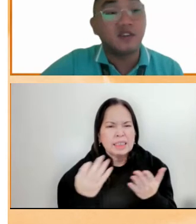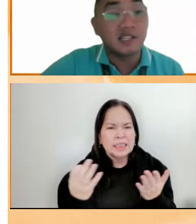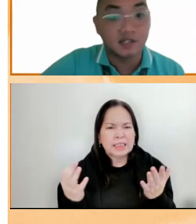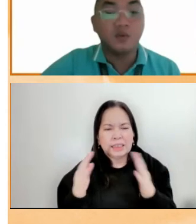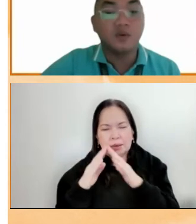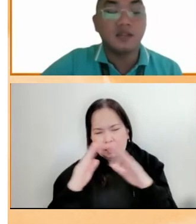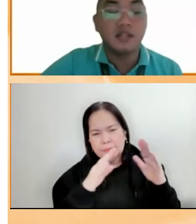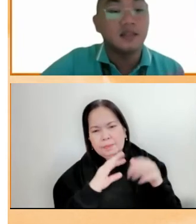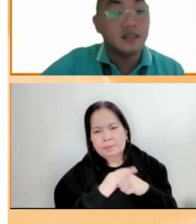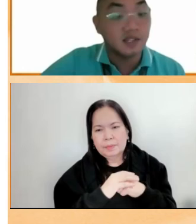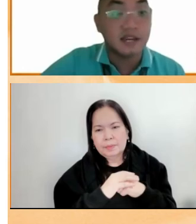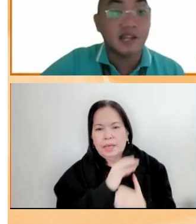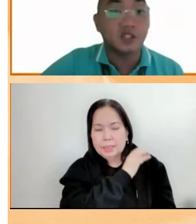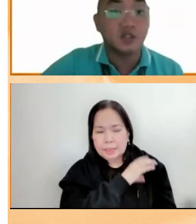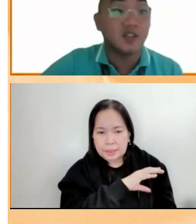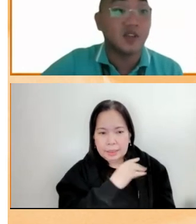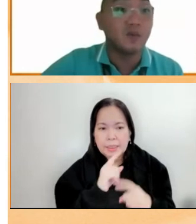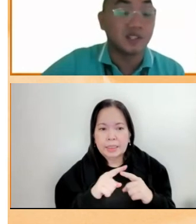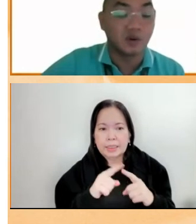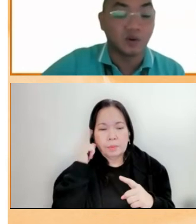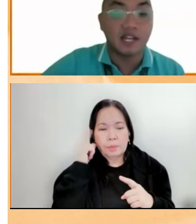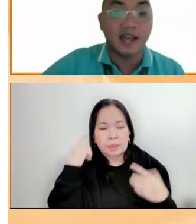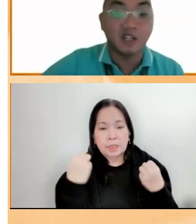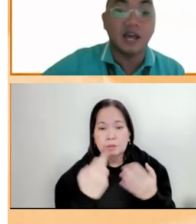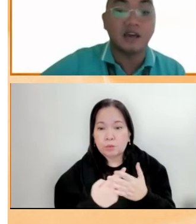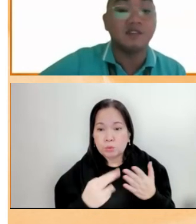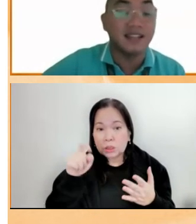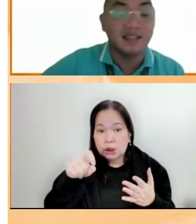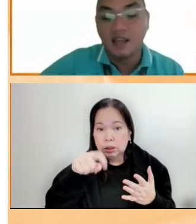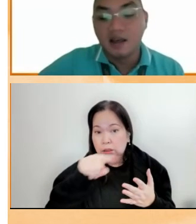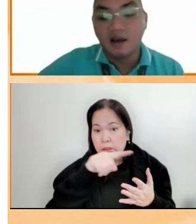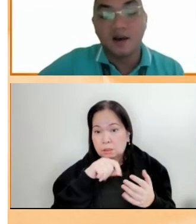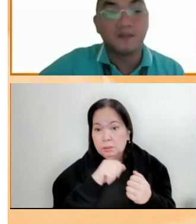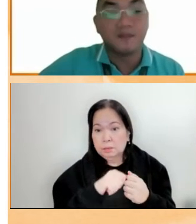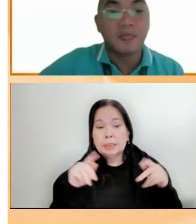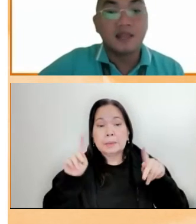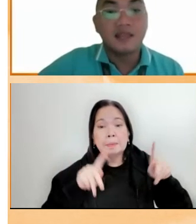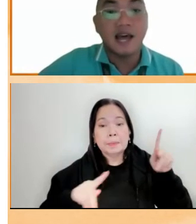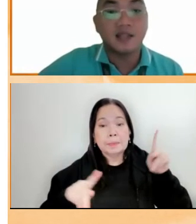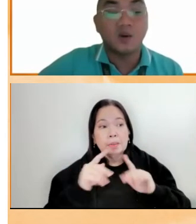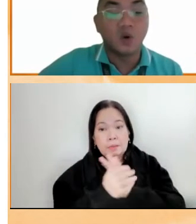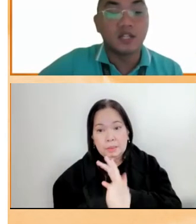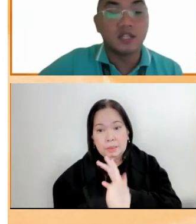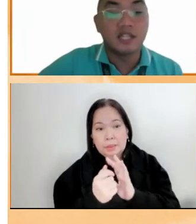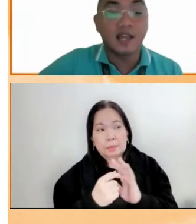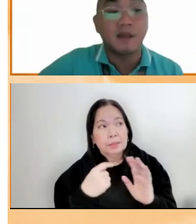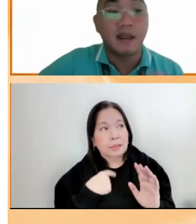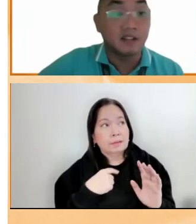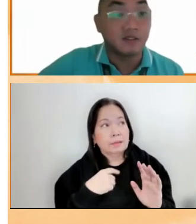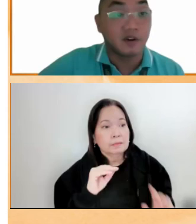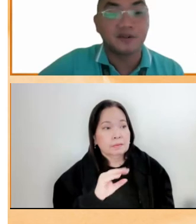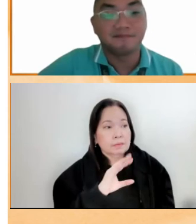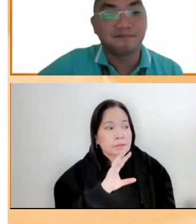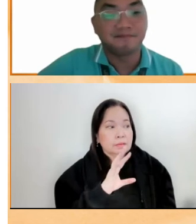think the mental health resources that this mean is actually the human resource. And I actually have a slide that